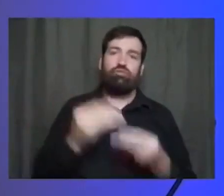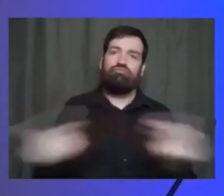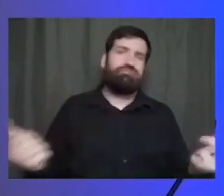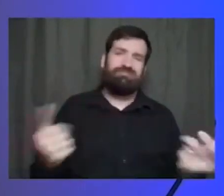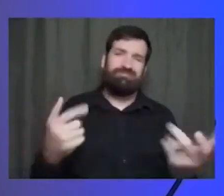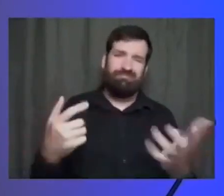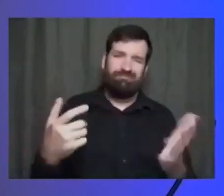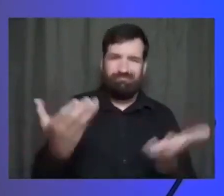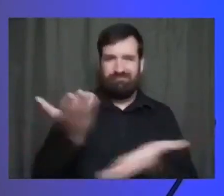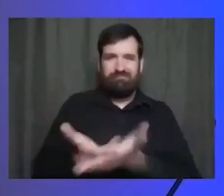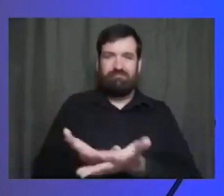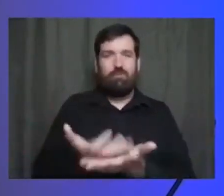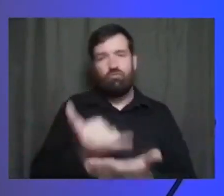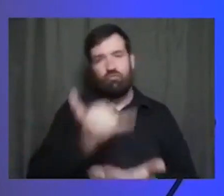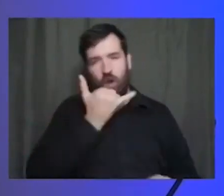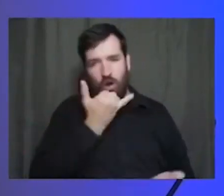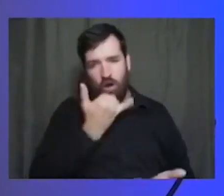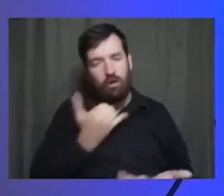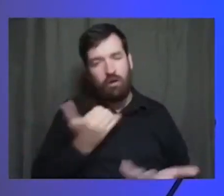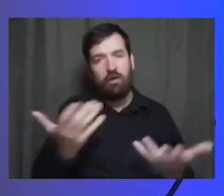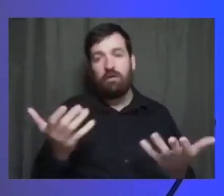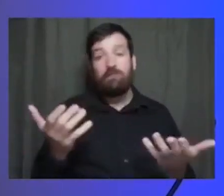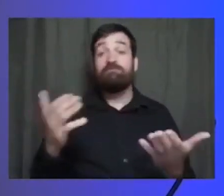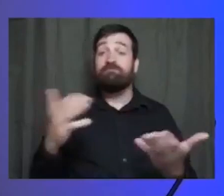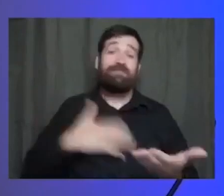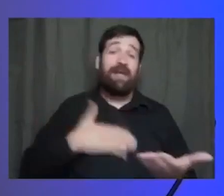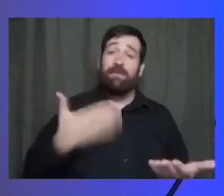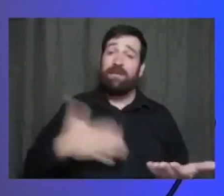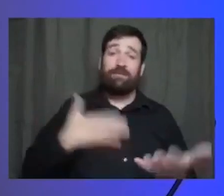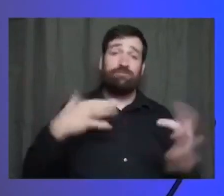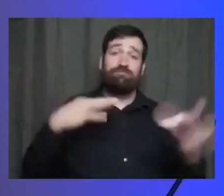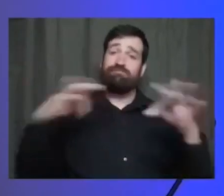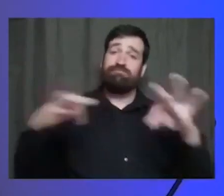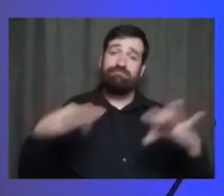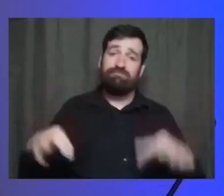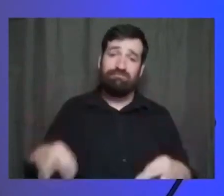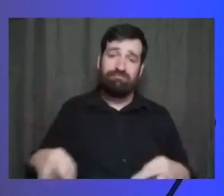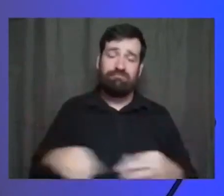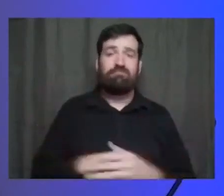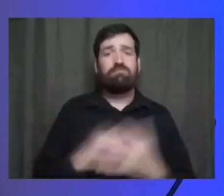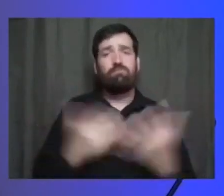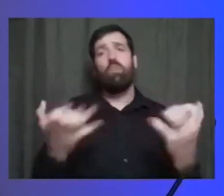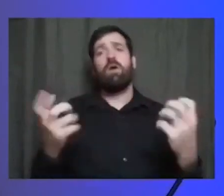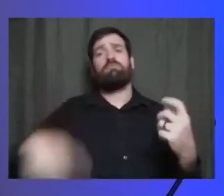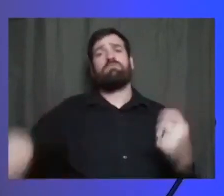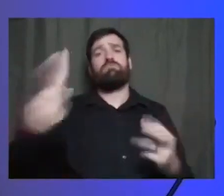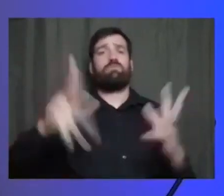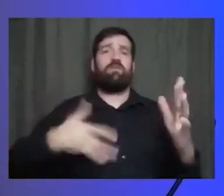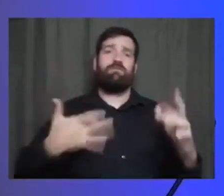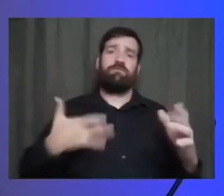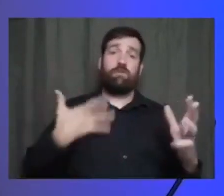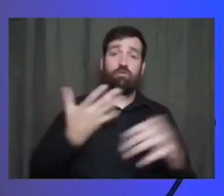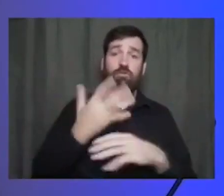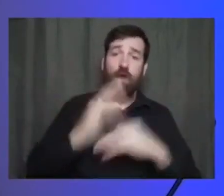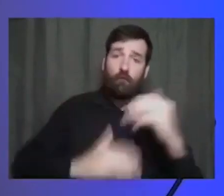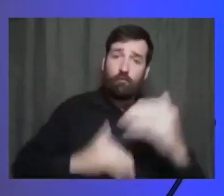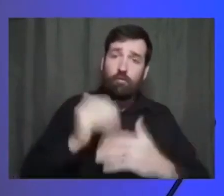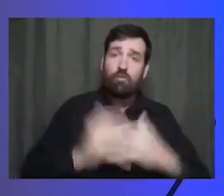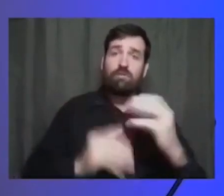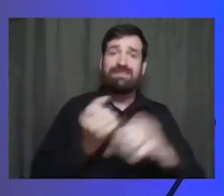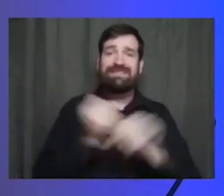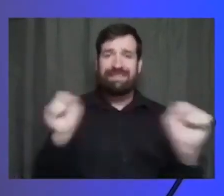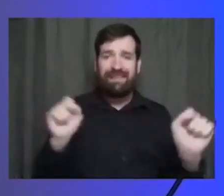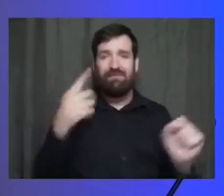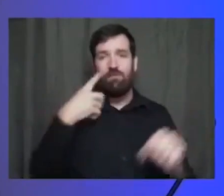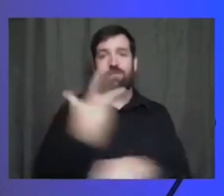media. We are happy to walk through that with you. And we just want people to feel comfortable and safe getting the vaccine because we know that it